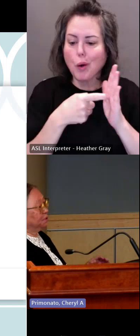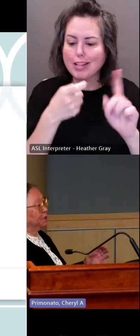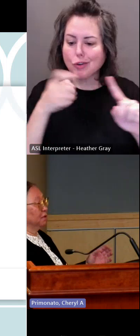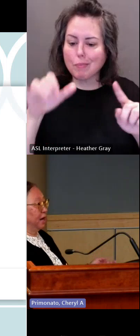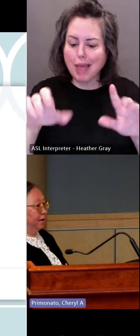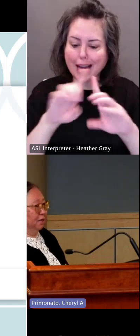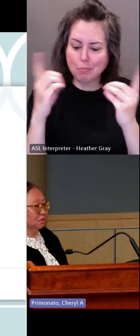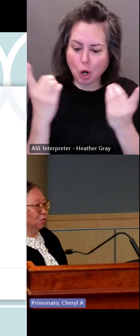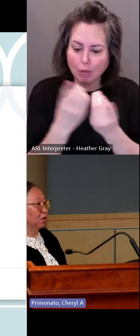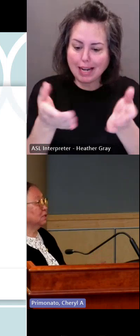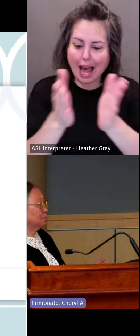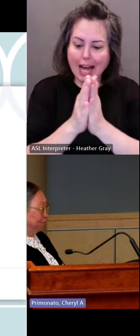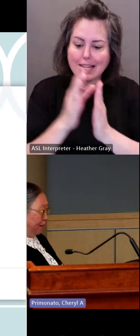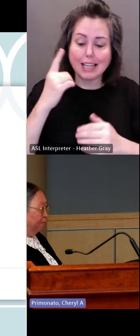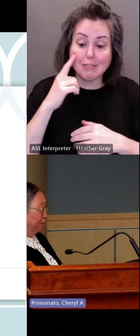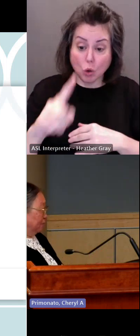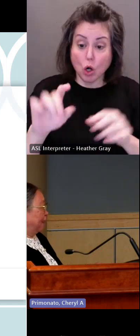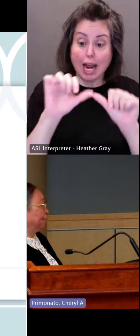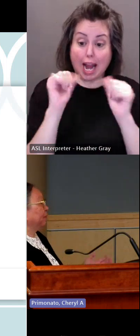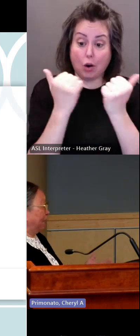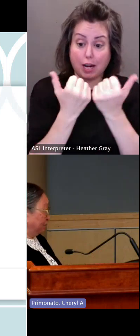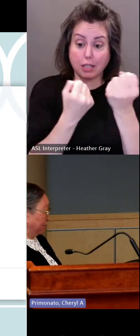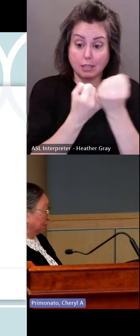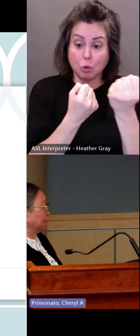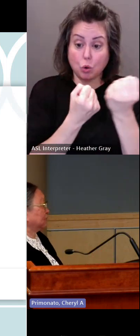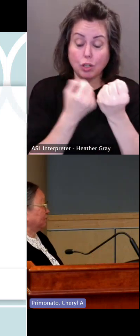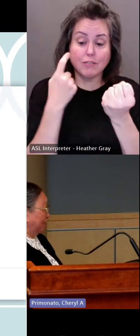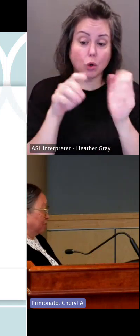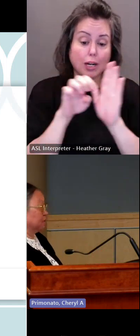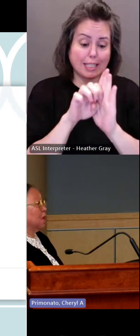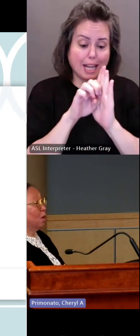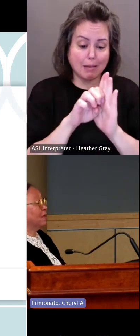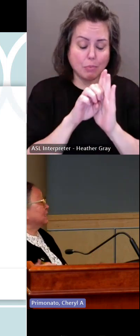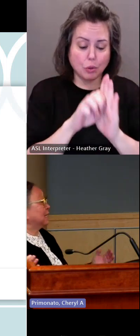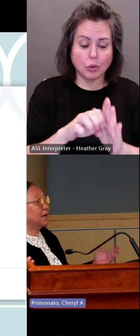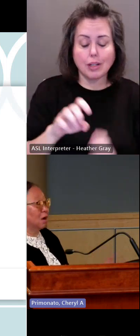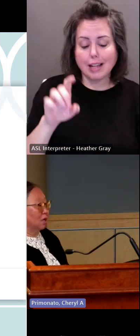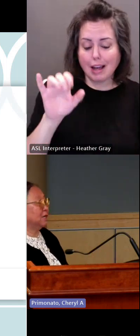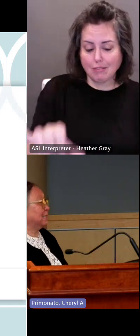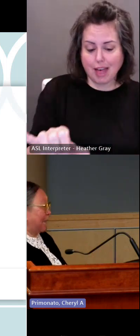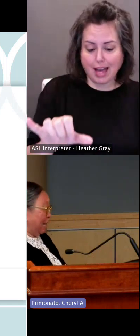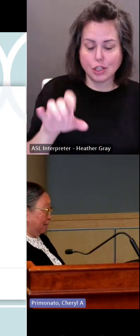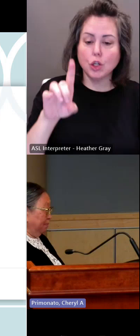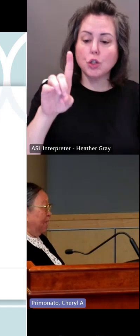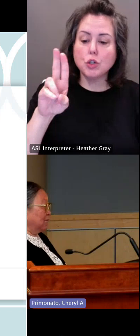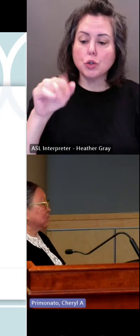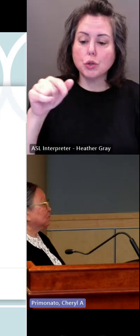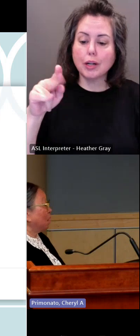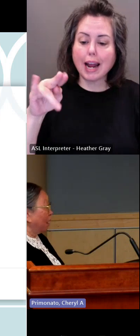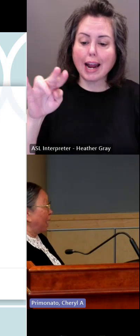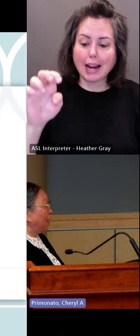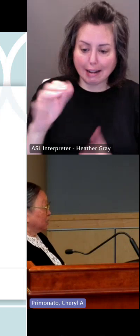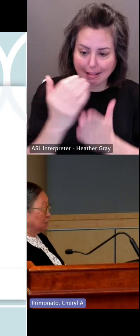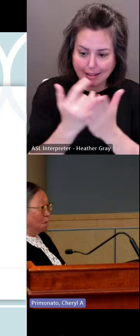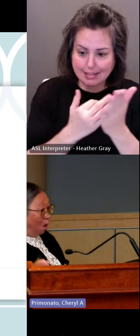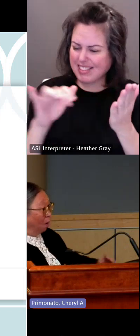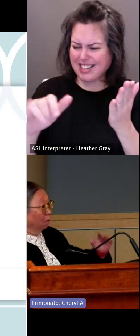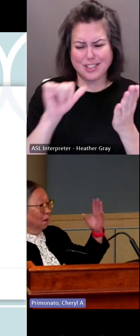for particular areas of works, for example, caterers, a list of caterers. Well, that's not a contract item, and it's a